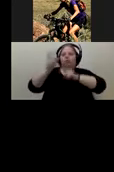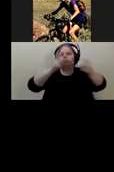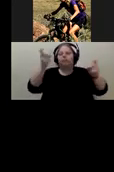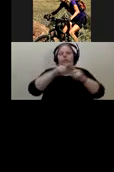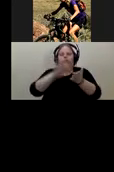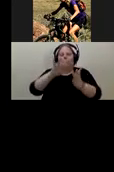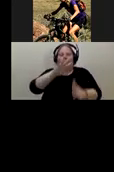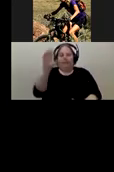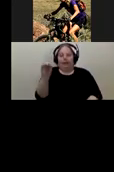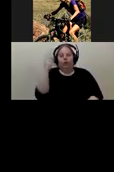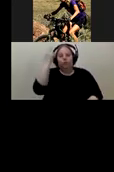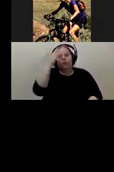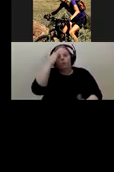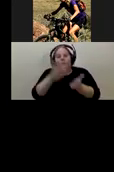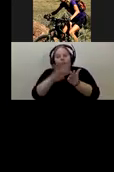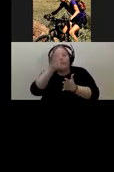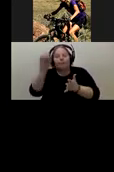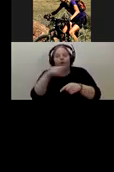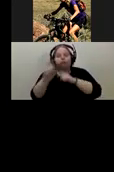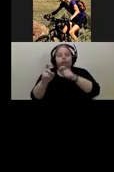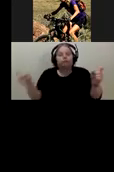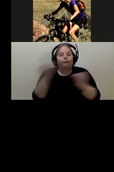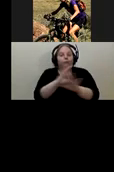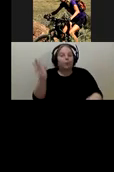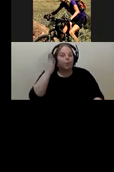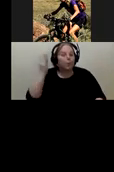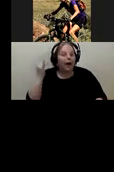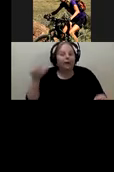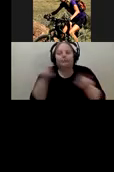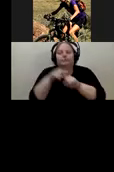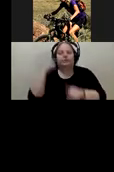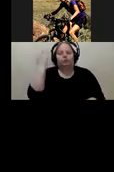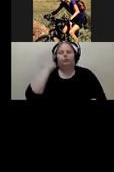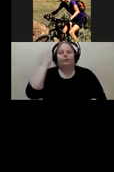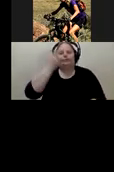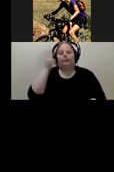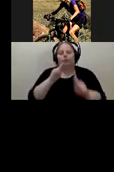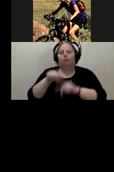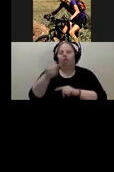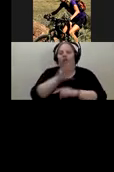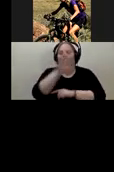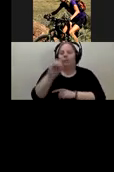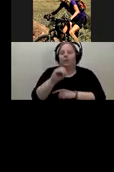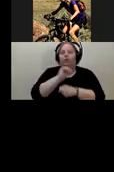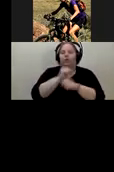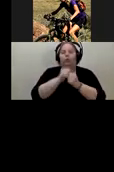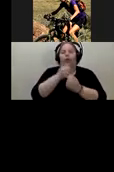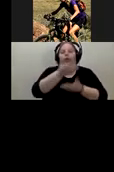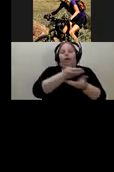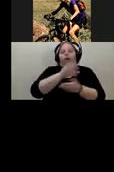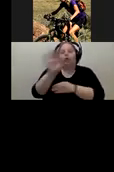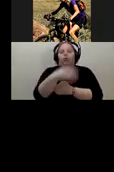pharmaceutical companies do this. Same reason that vendors that you work with might give you a Christmas